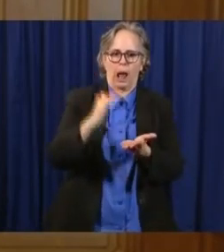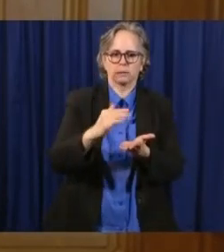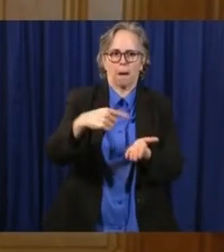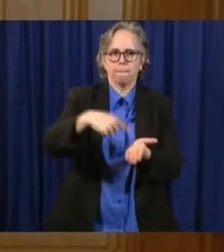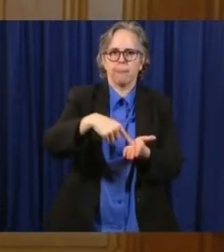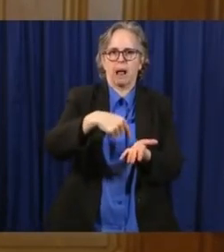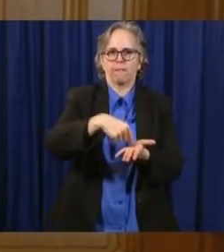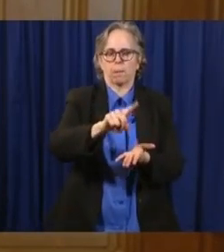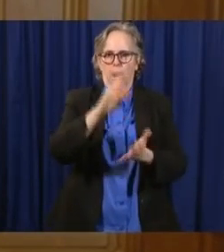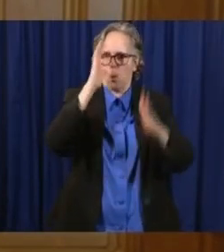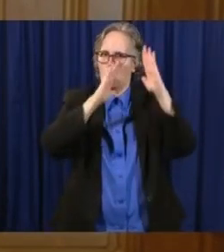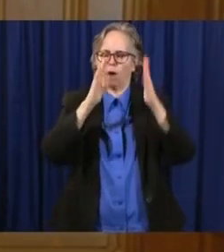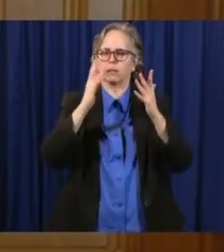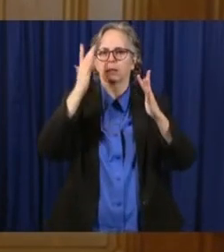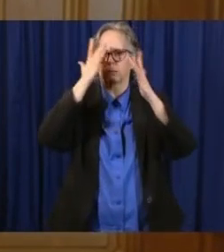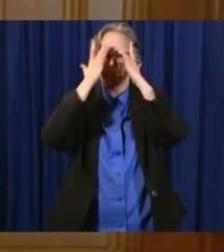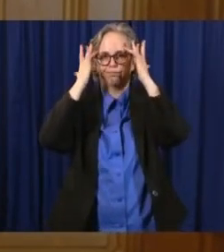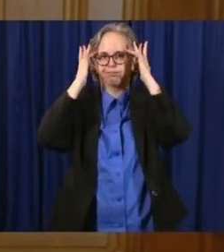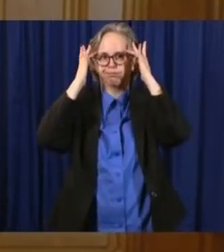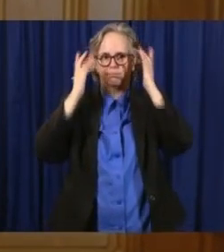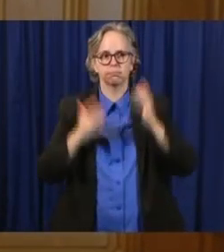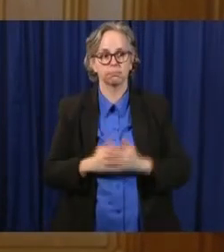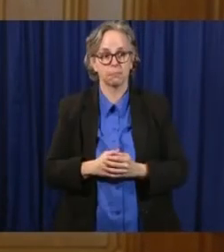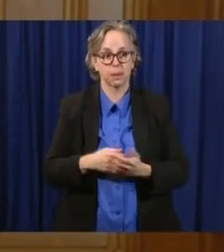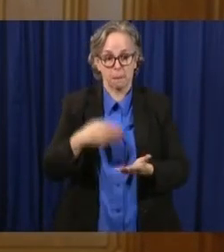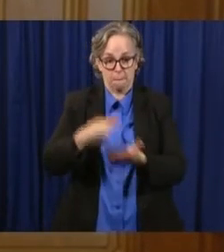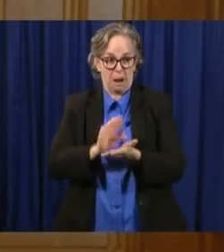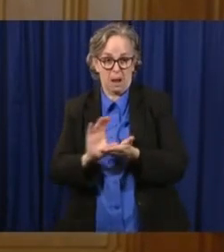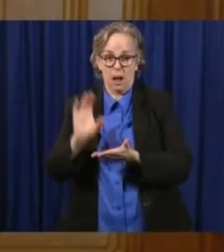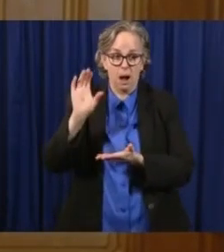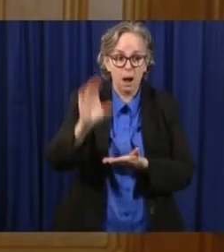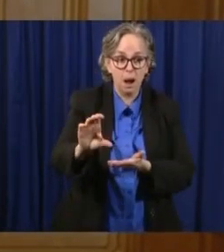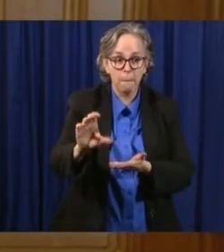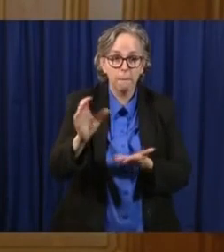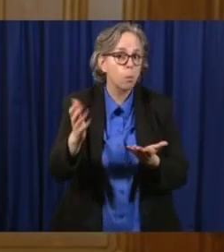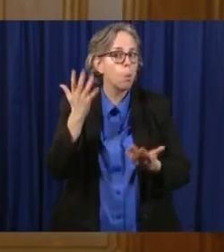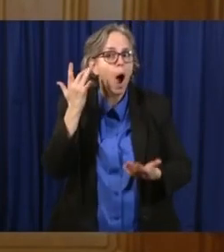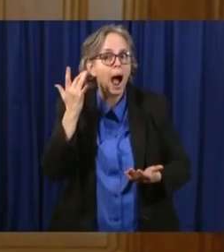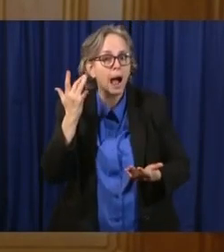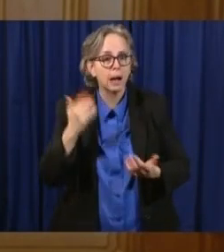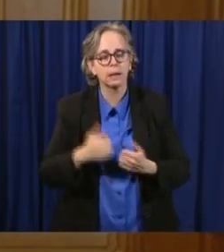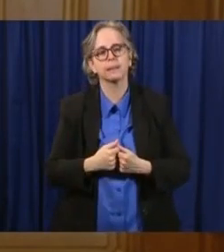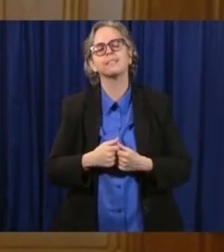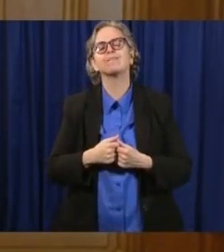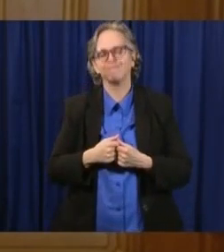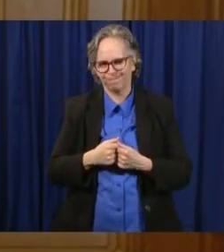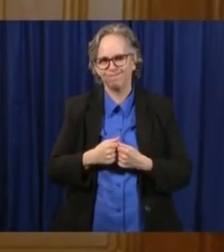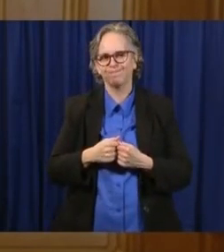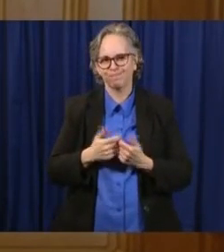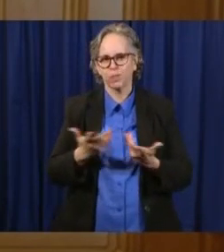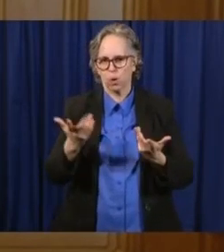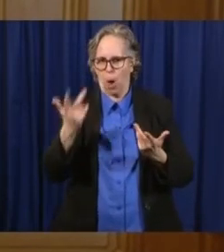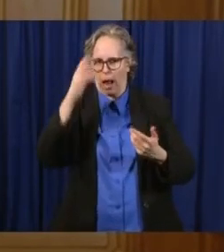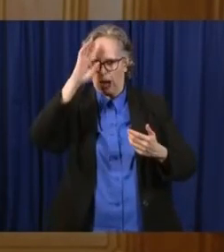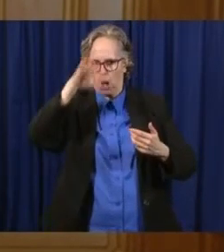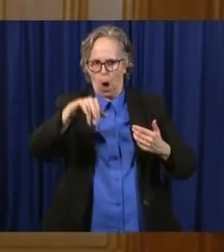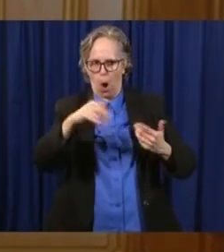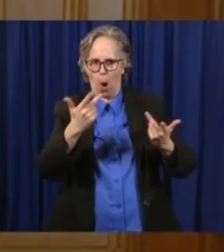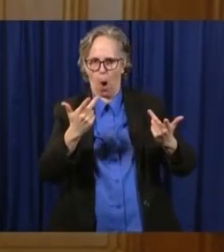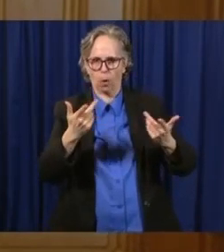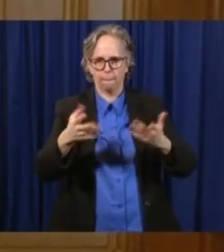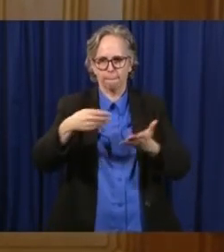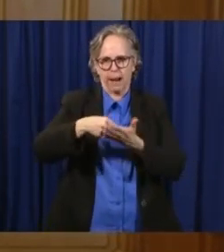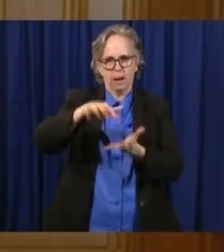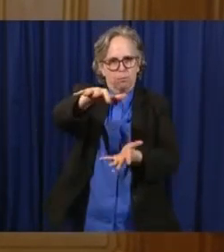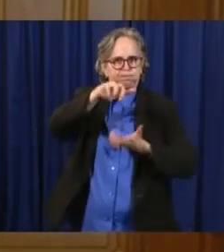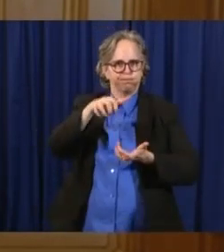the dividend is possible due to strong investment returns on employers' premiums, a declining number of claims each year, and prudent fiscal